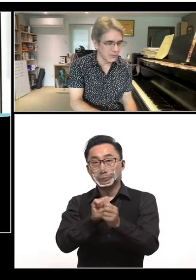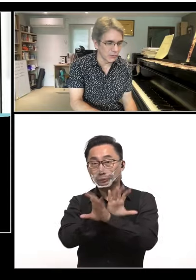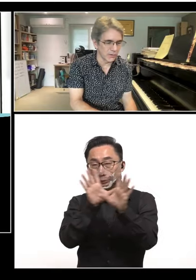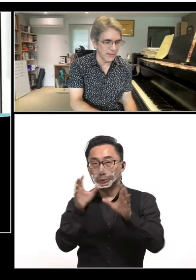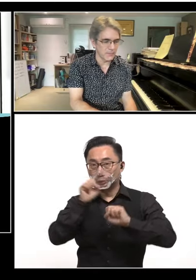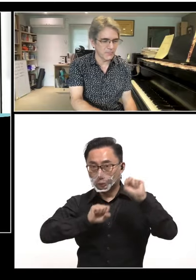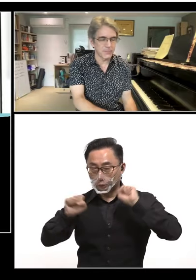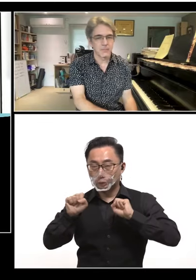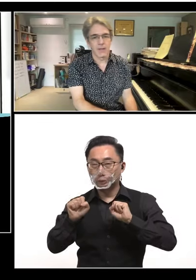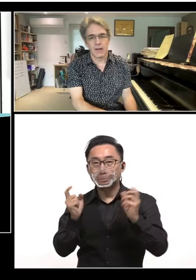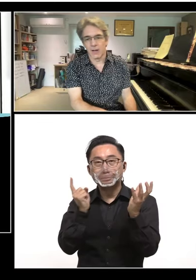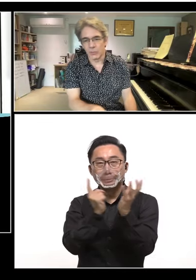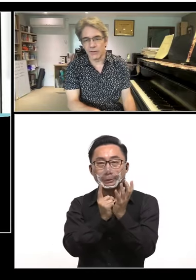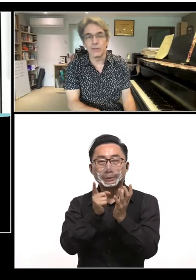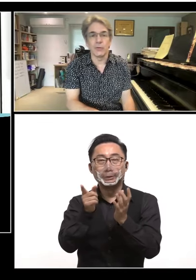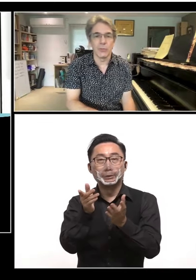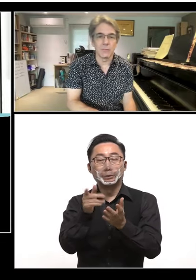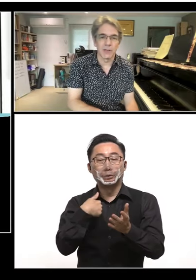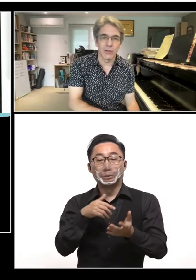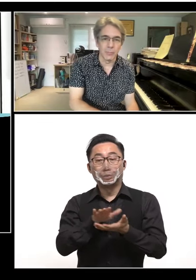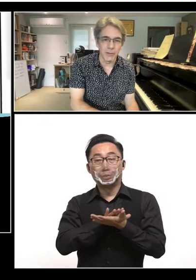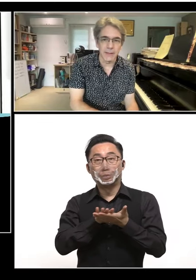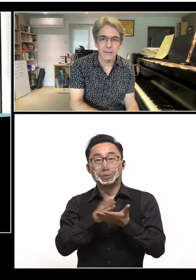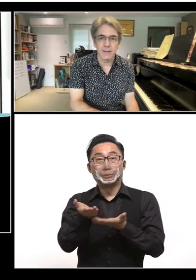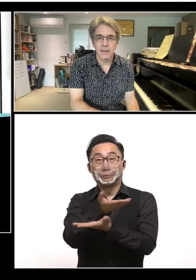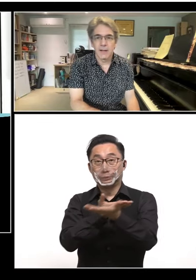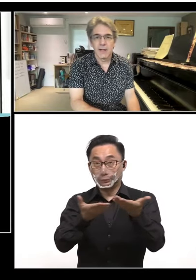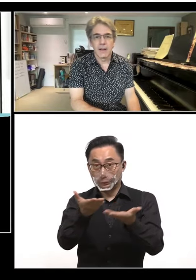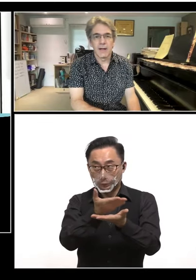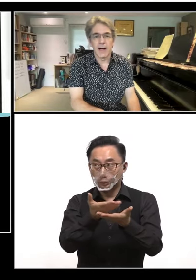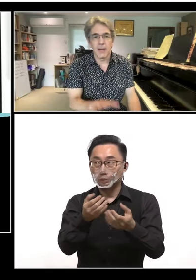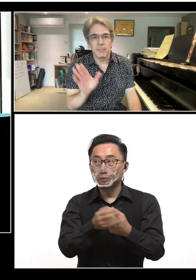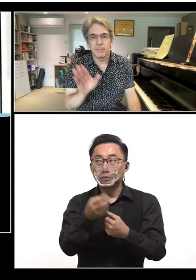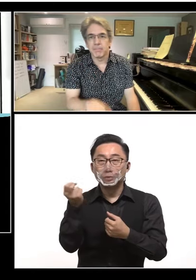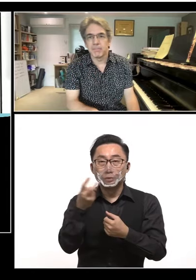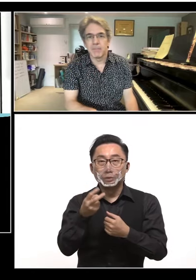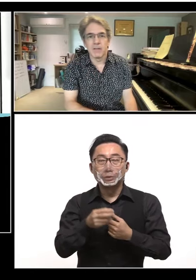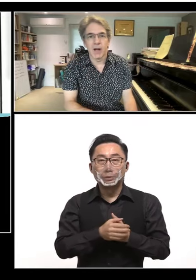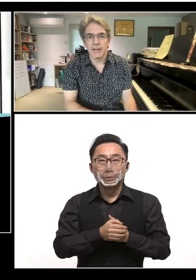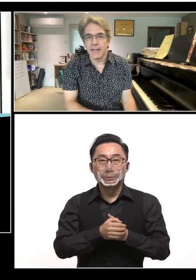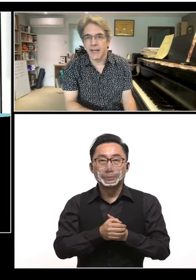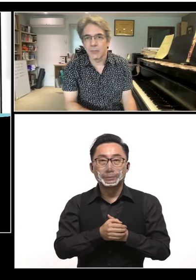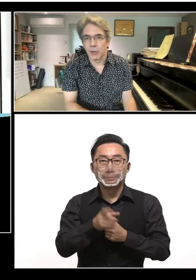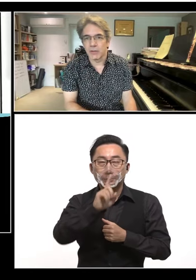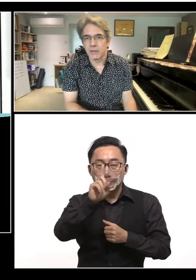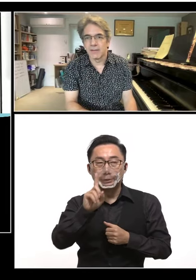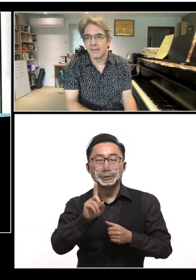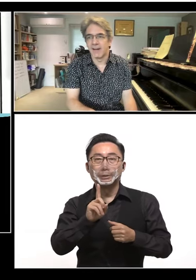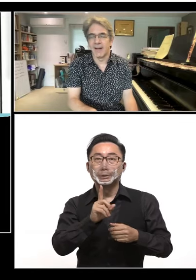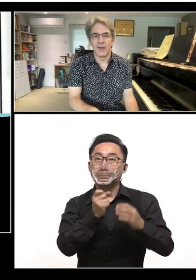my story with a student with special abilities. I'm not an